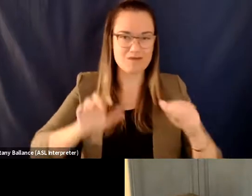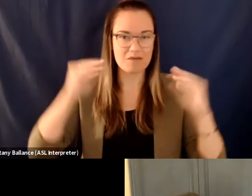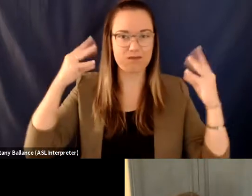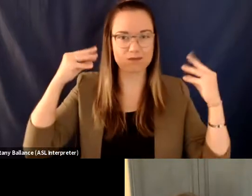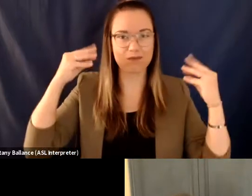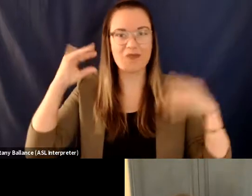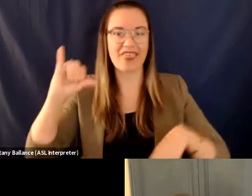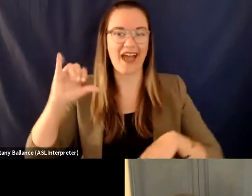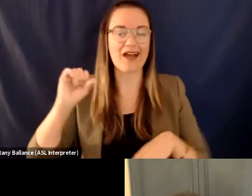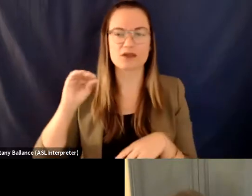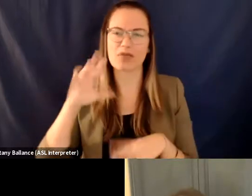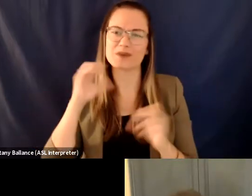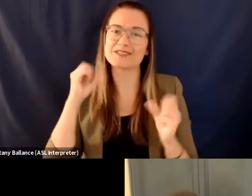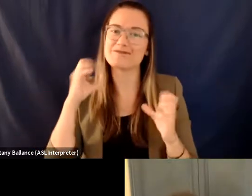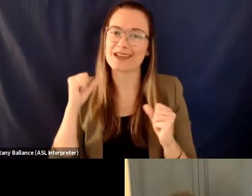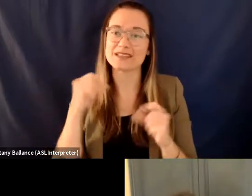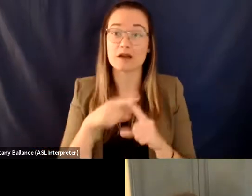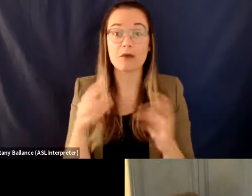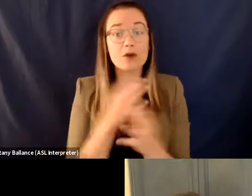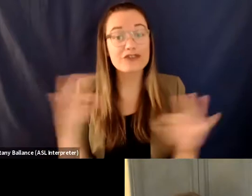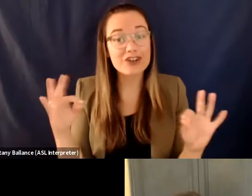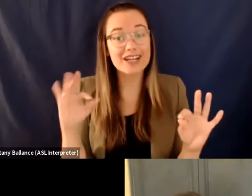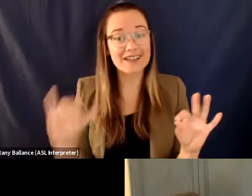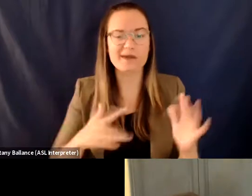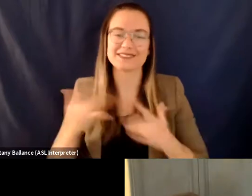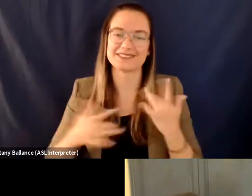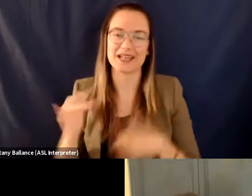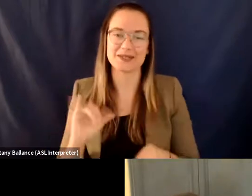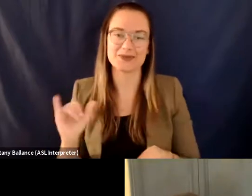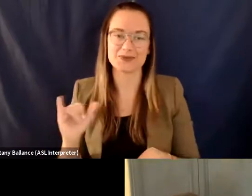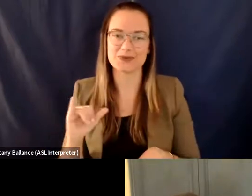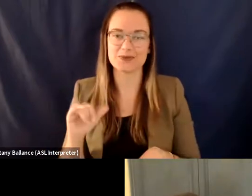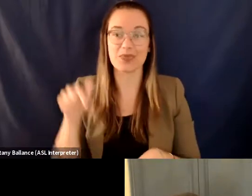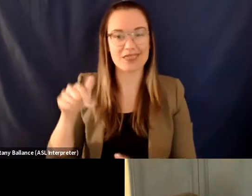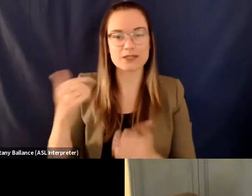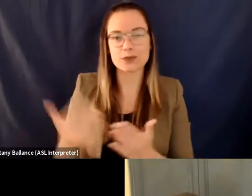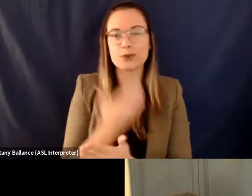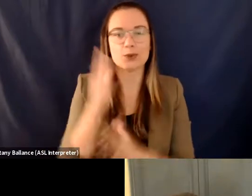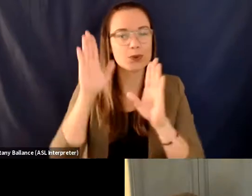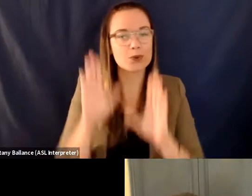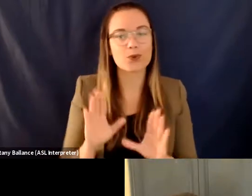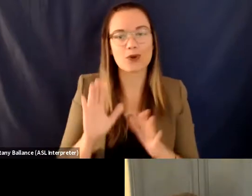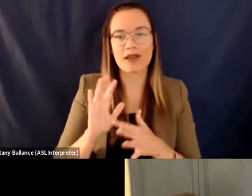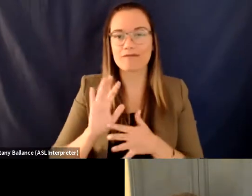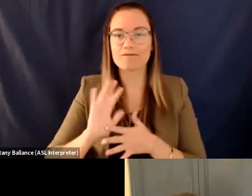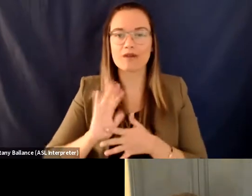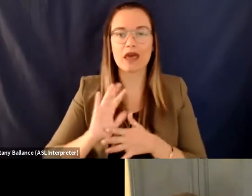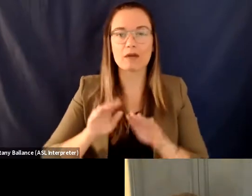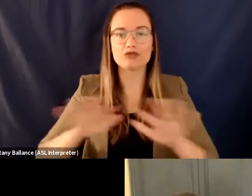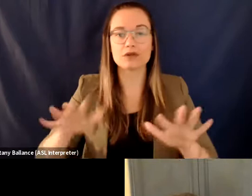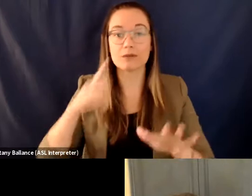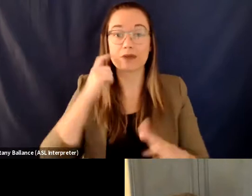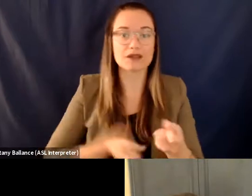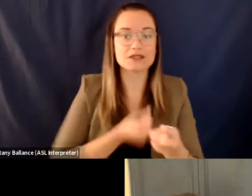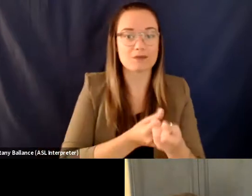forget. And it was, the fact that it was free was really exciting. I mean, we're in a new and great phase of the film's distribution, which is with the support of Apple